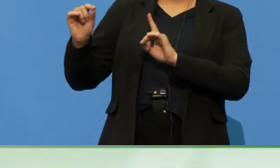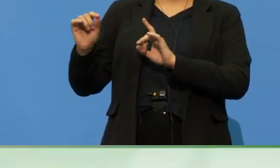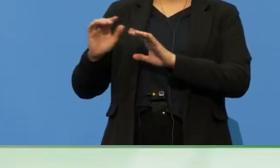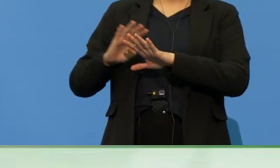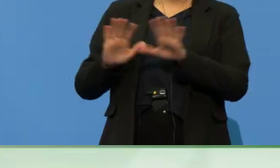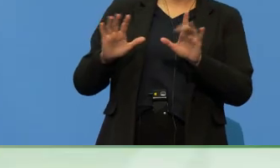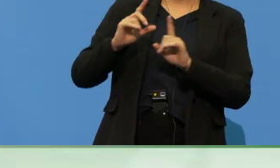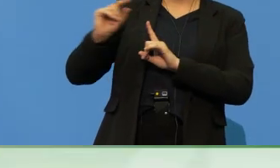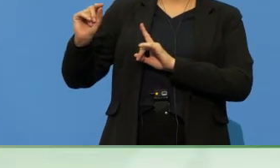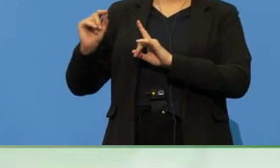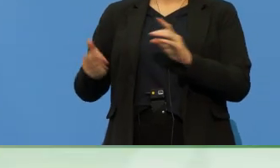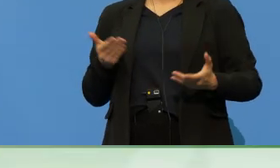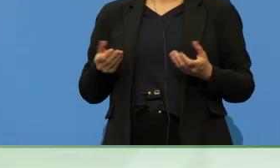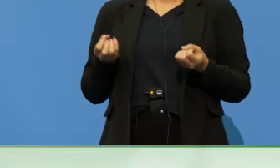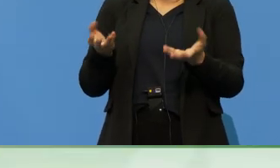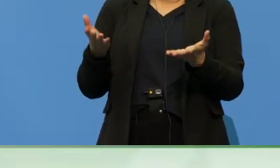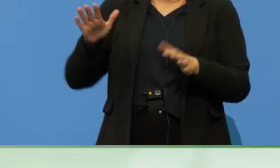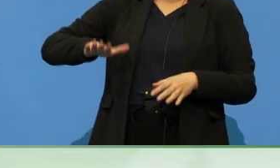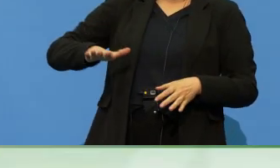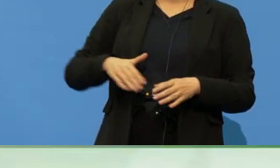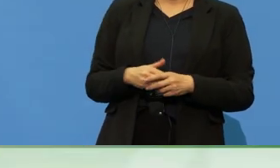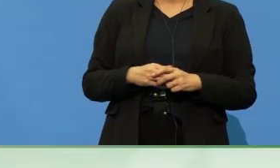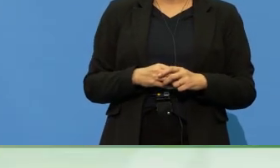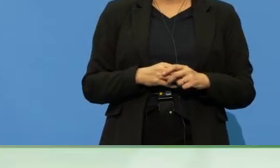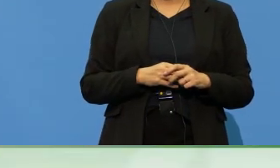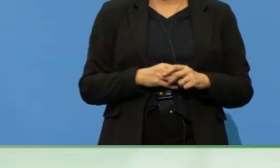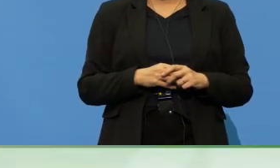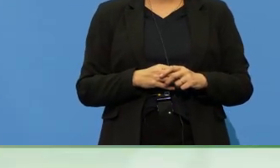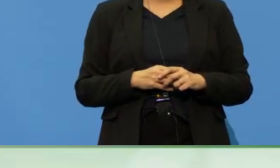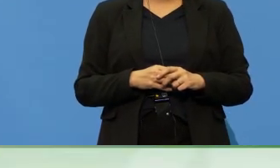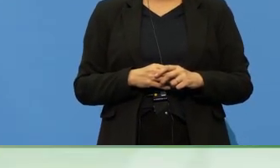or product. So this is it.